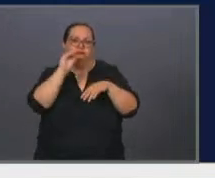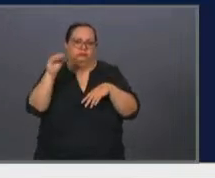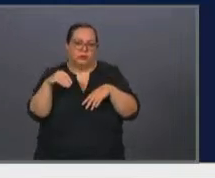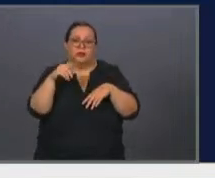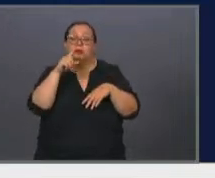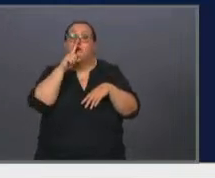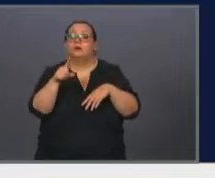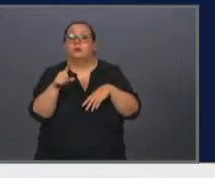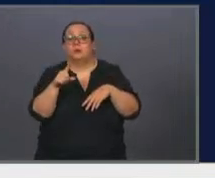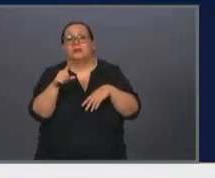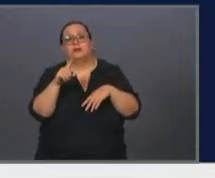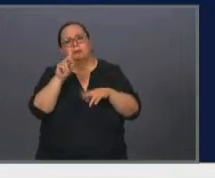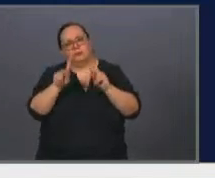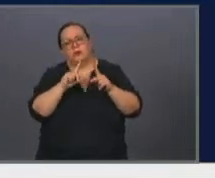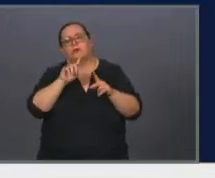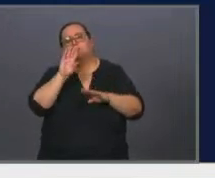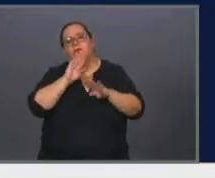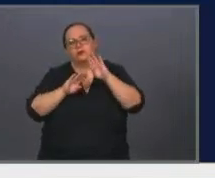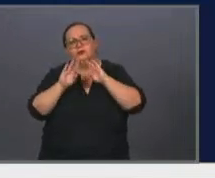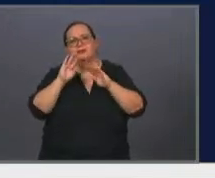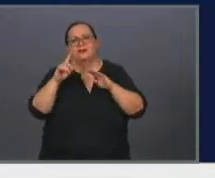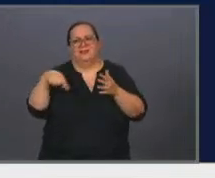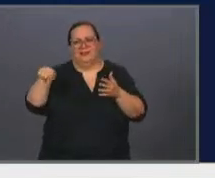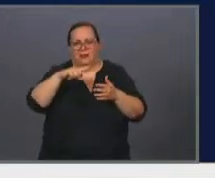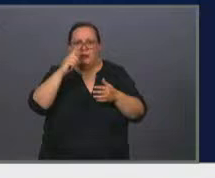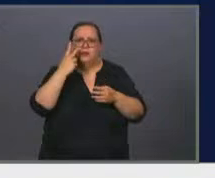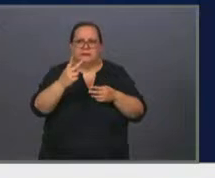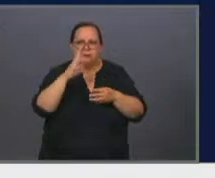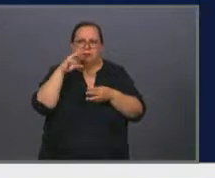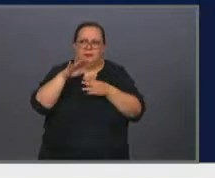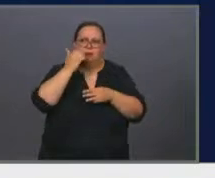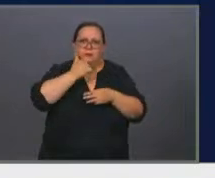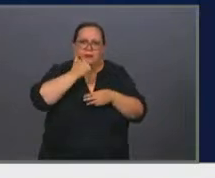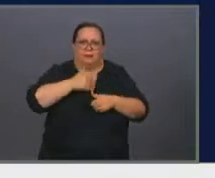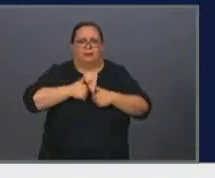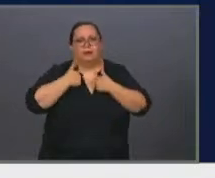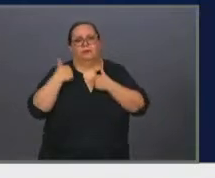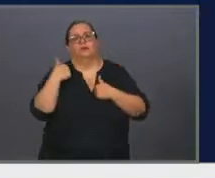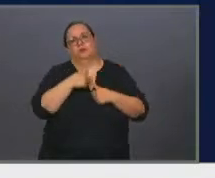out in their daily lives. And we have to be willing to come in and address this.